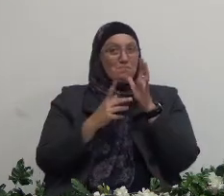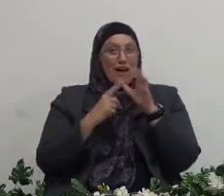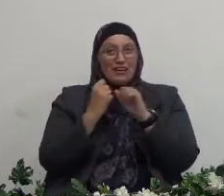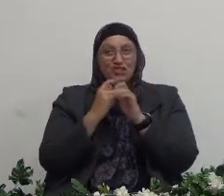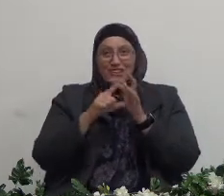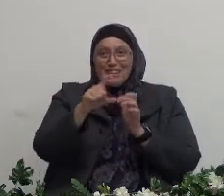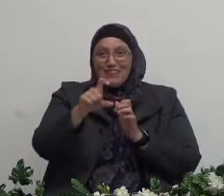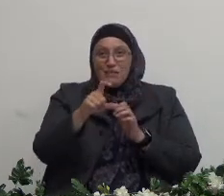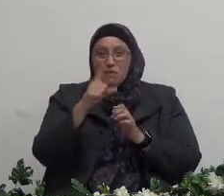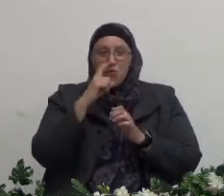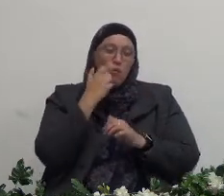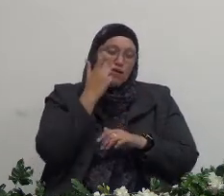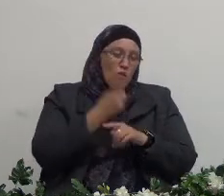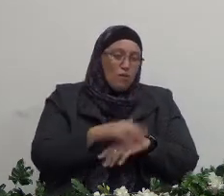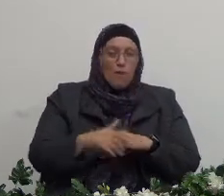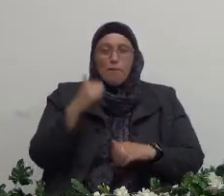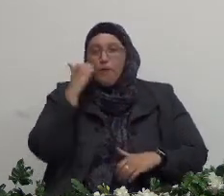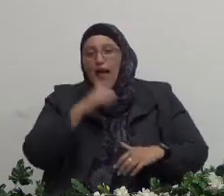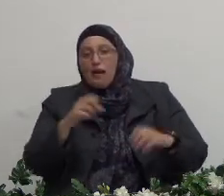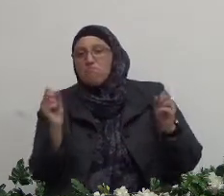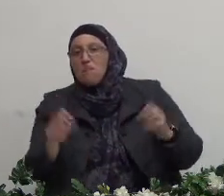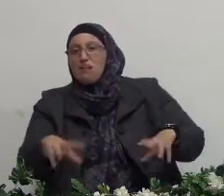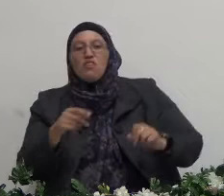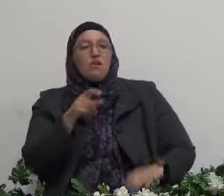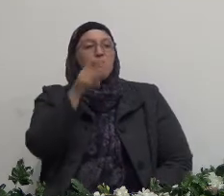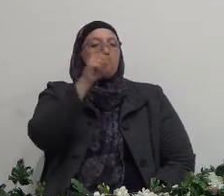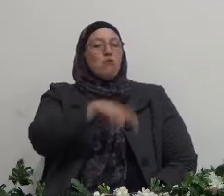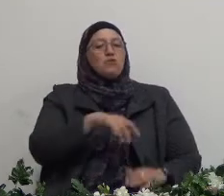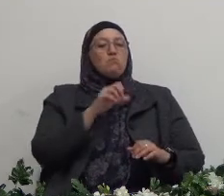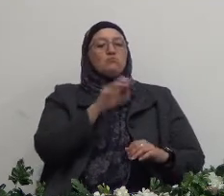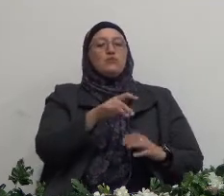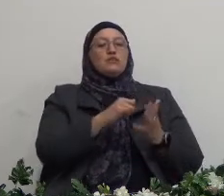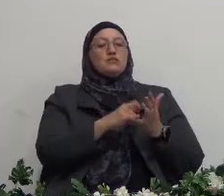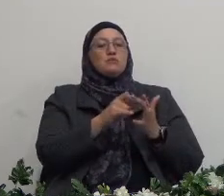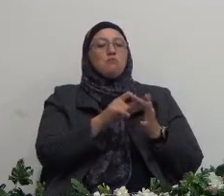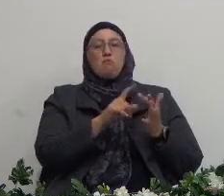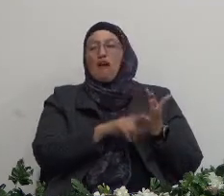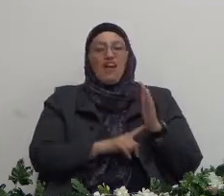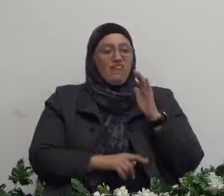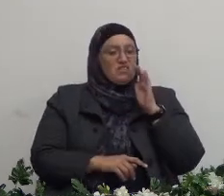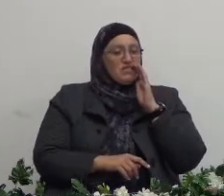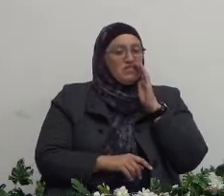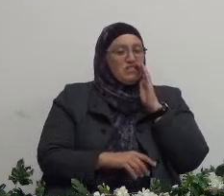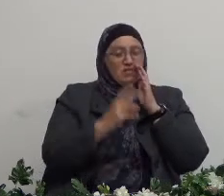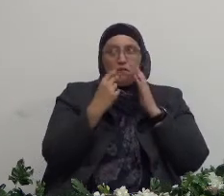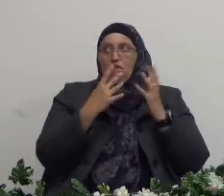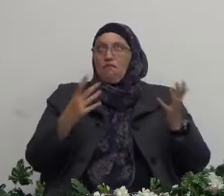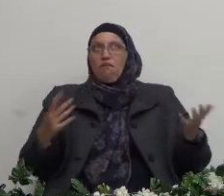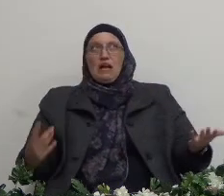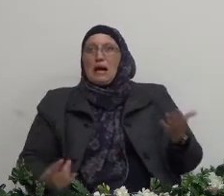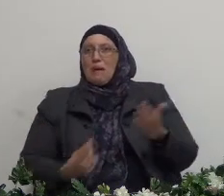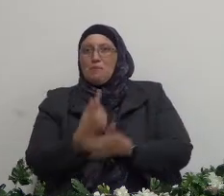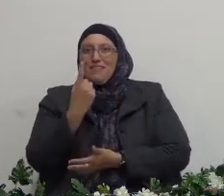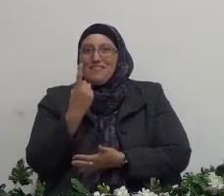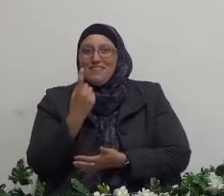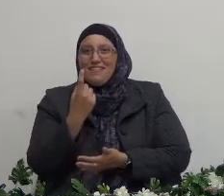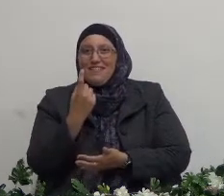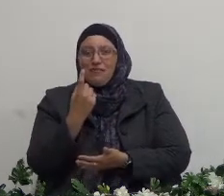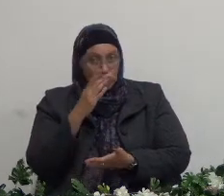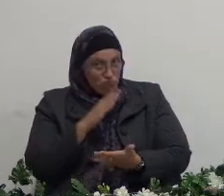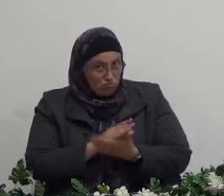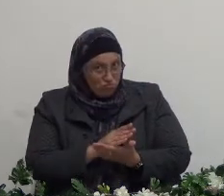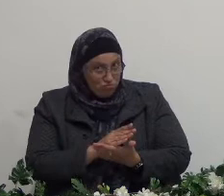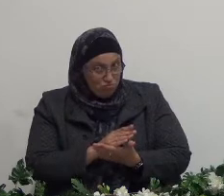black magic, or someone's had a spell being put on them, someone's bewitched. Anything at all has an